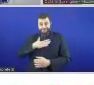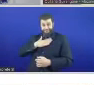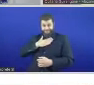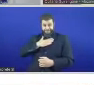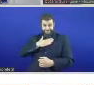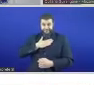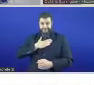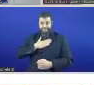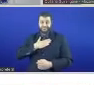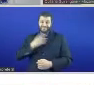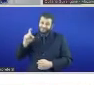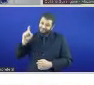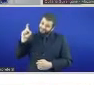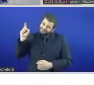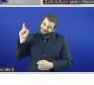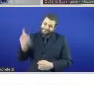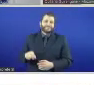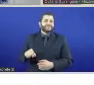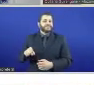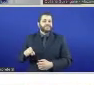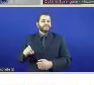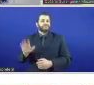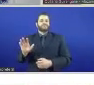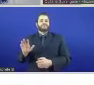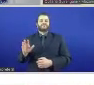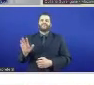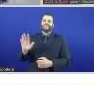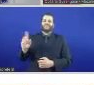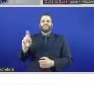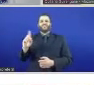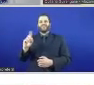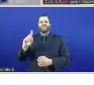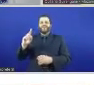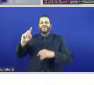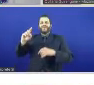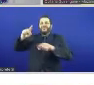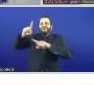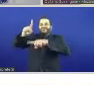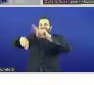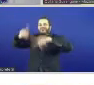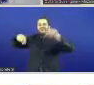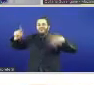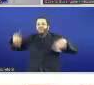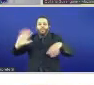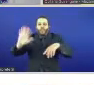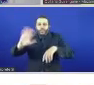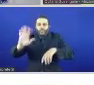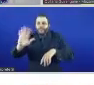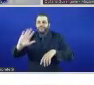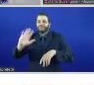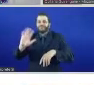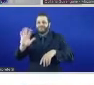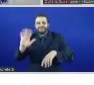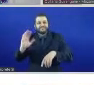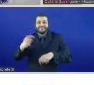commitment with a zebra electoral system that lays on equal opportunities instead on men approval is desirable. When